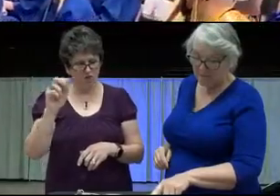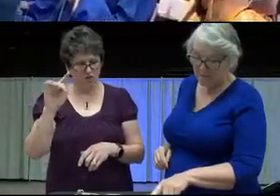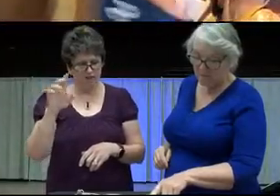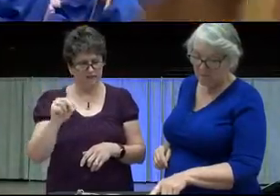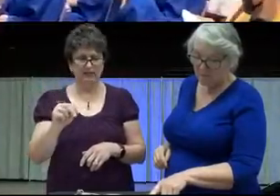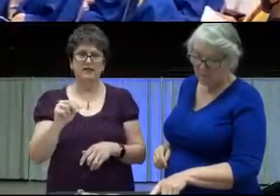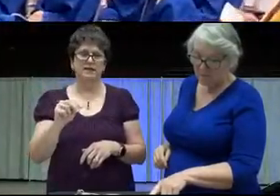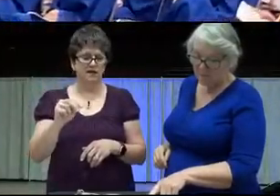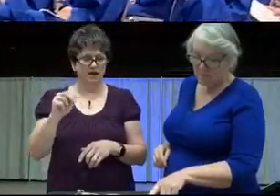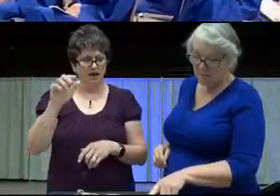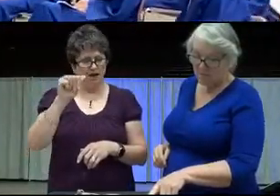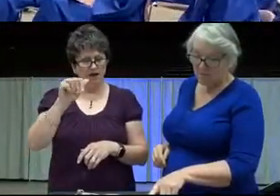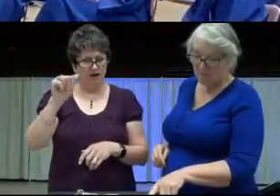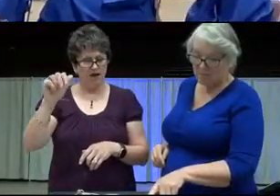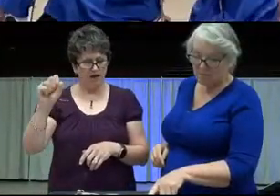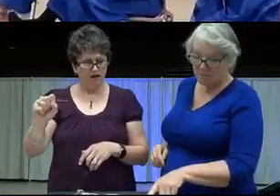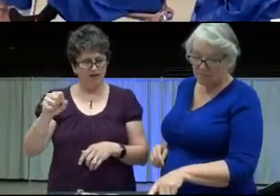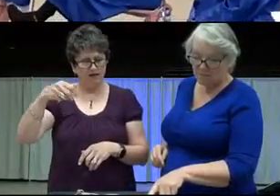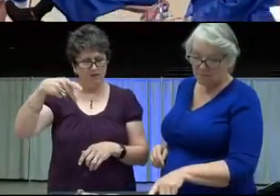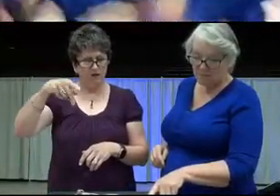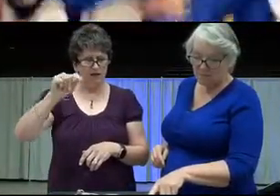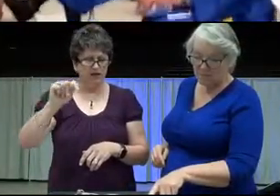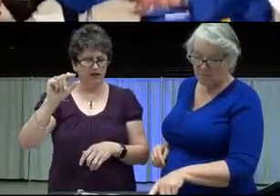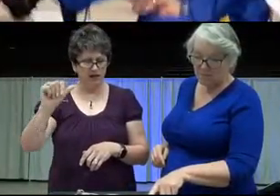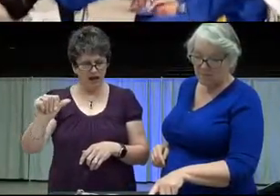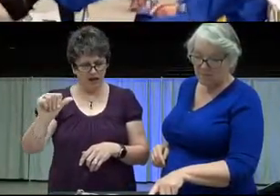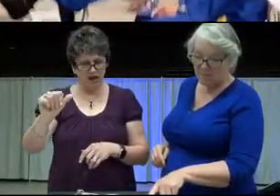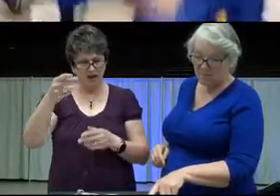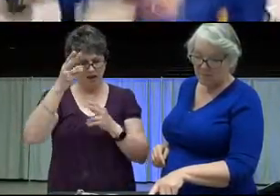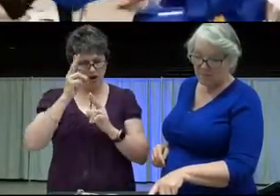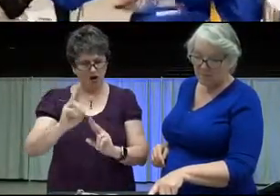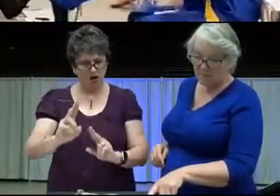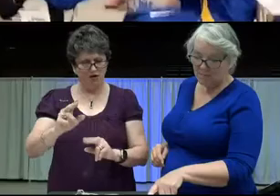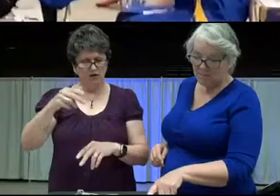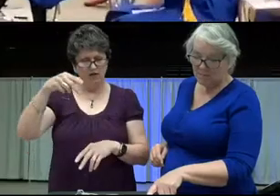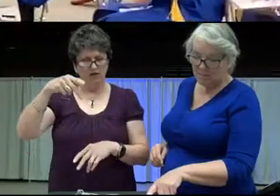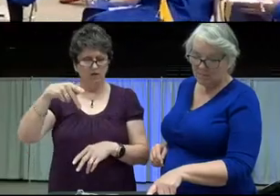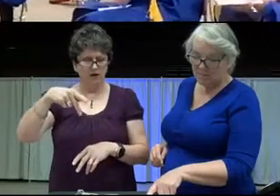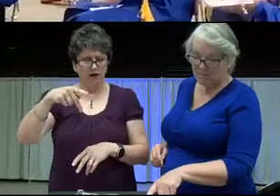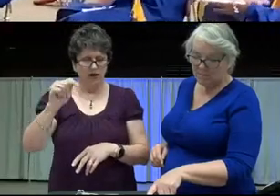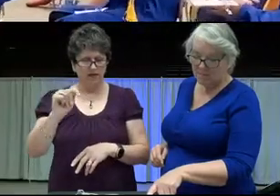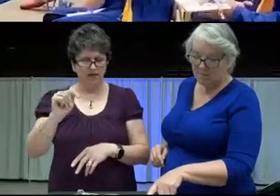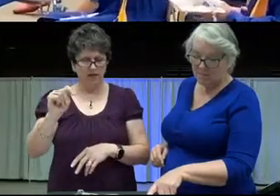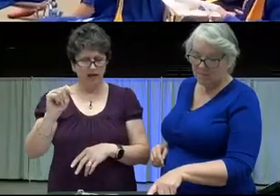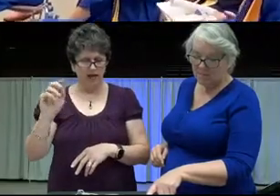Physical Therapist Assistant, Honors, Phi Theta Kappa.